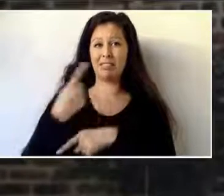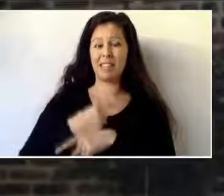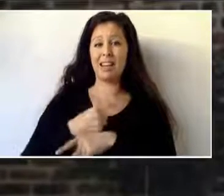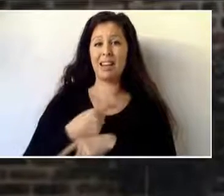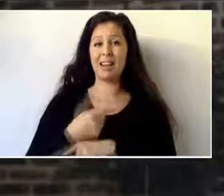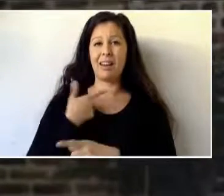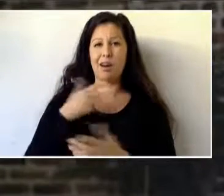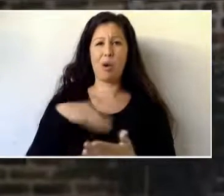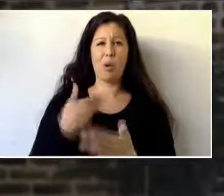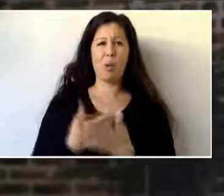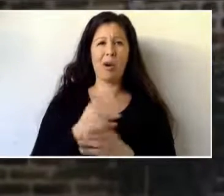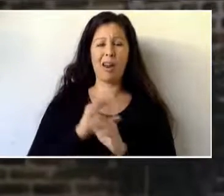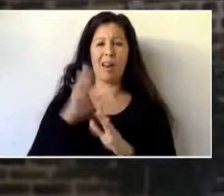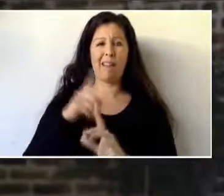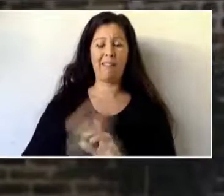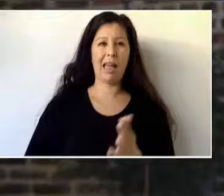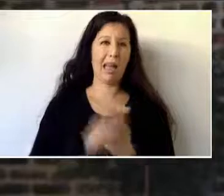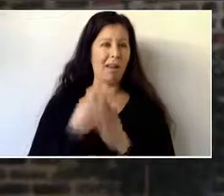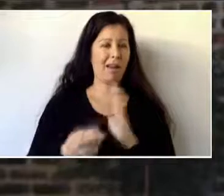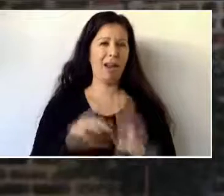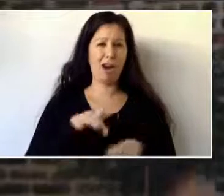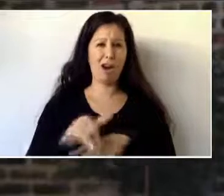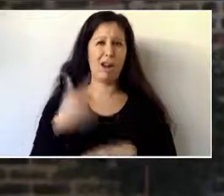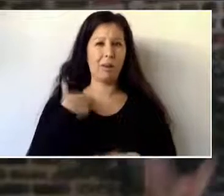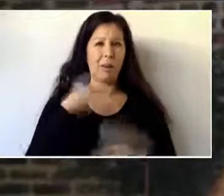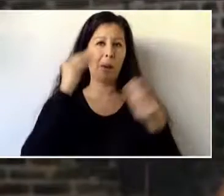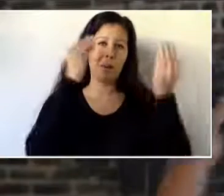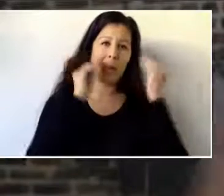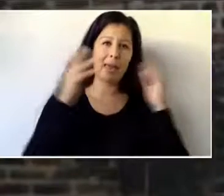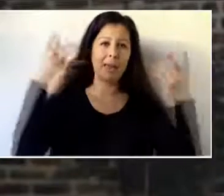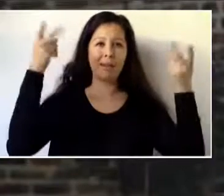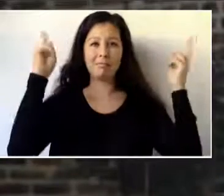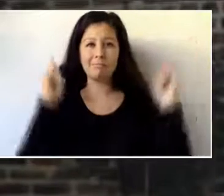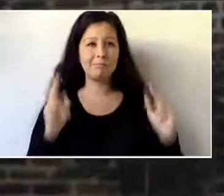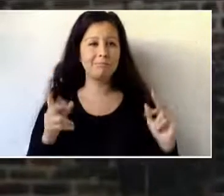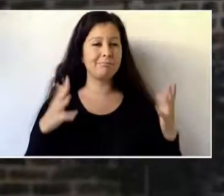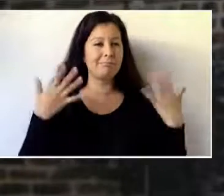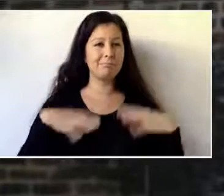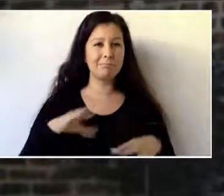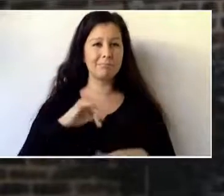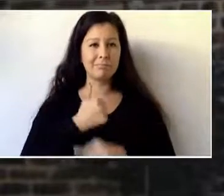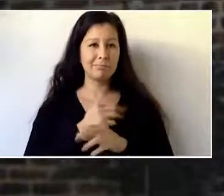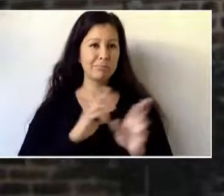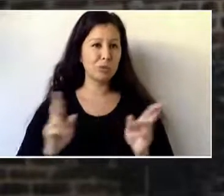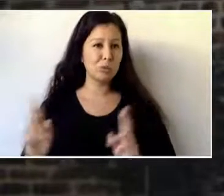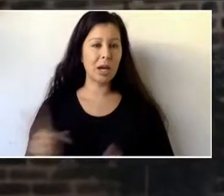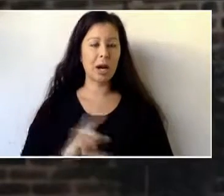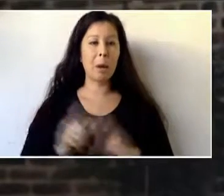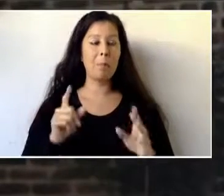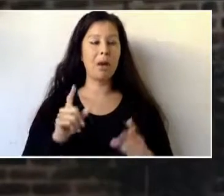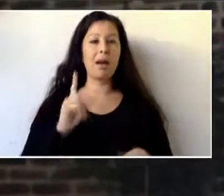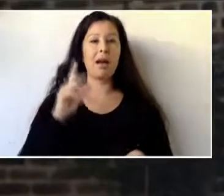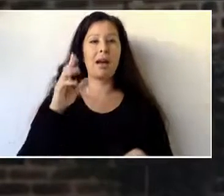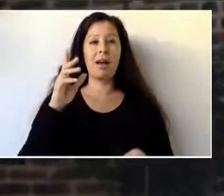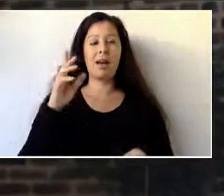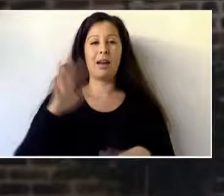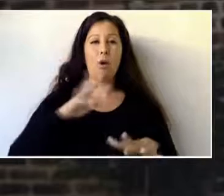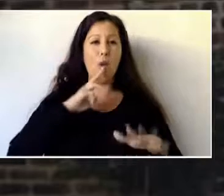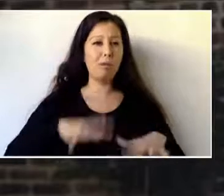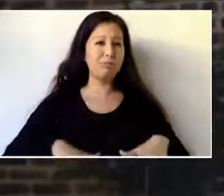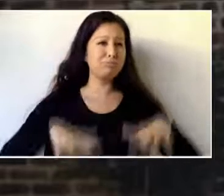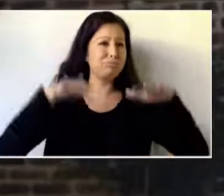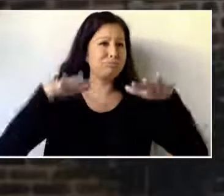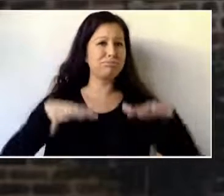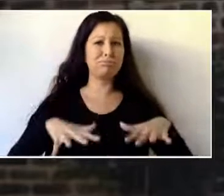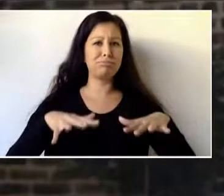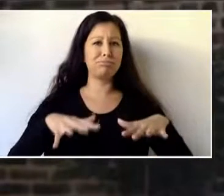So we got there like, obviously like hours earlier because we had to do makeup, hair, all this stuff. But the tidal window, because the tide